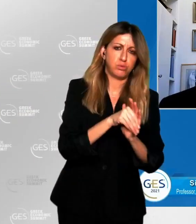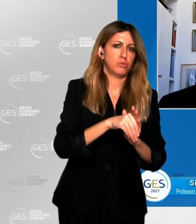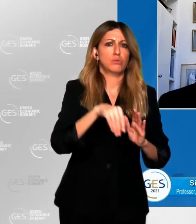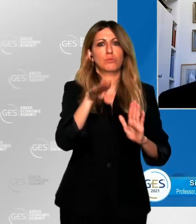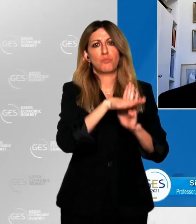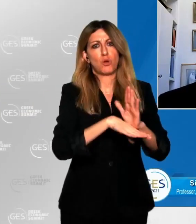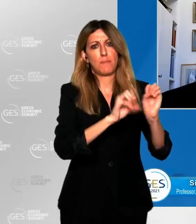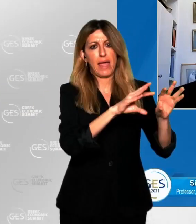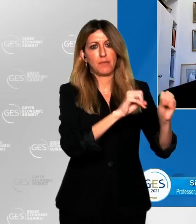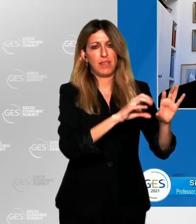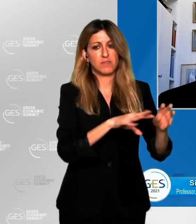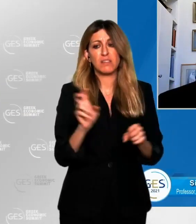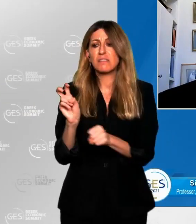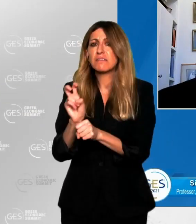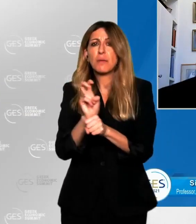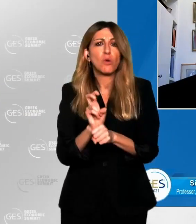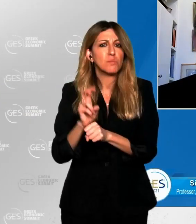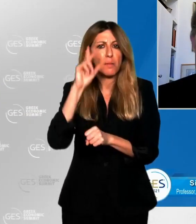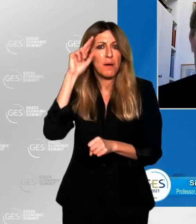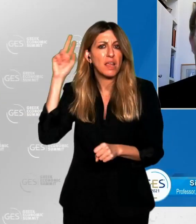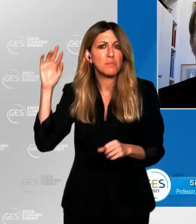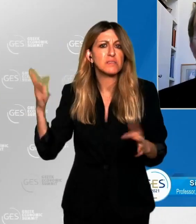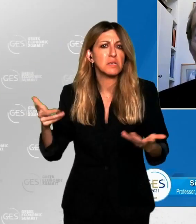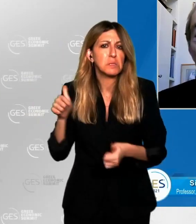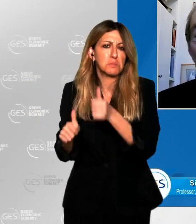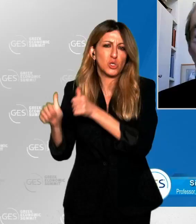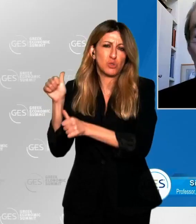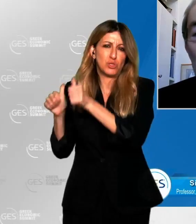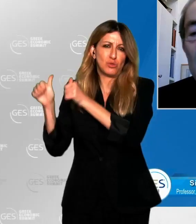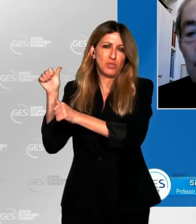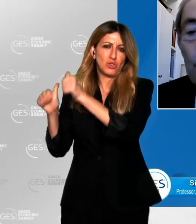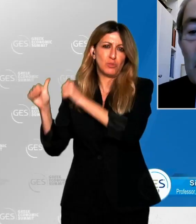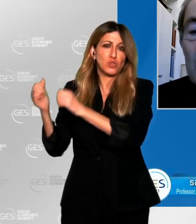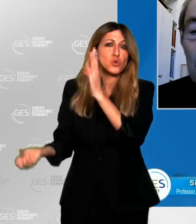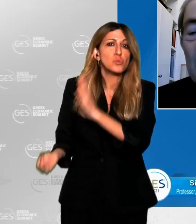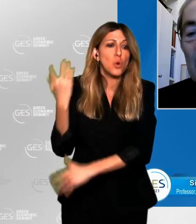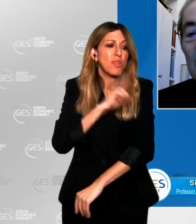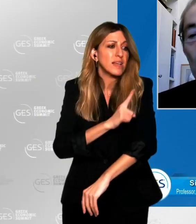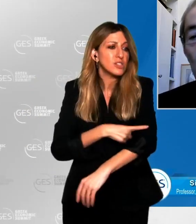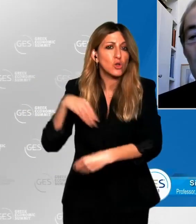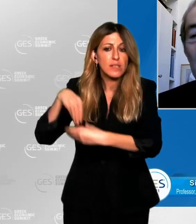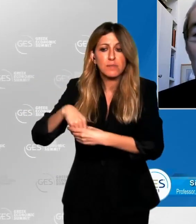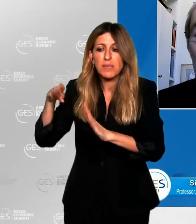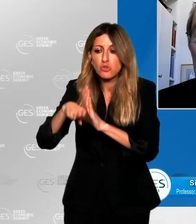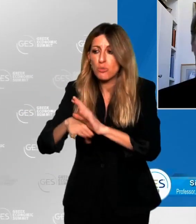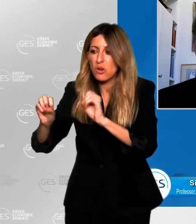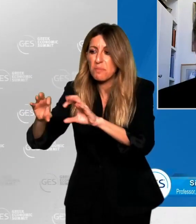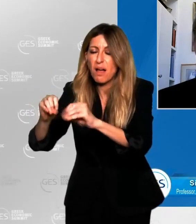Now, formal education, however, is only a basis for what specialization will take place later